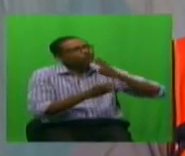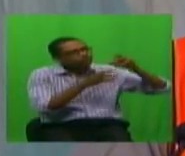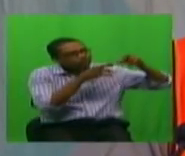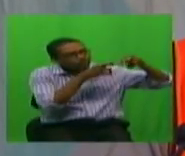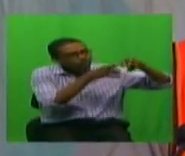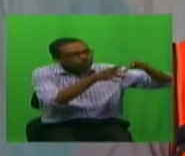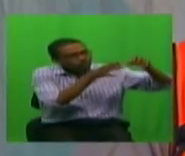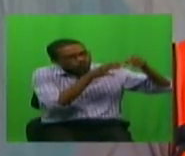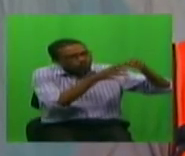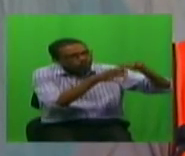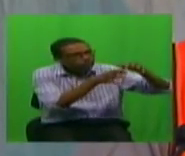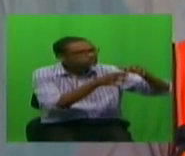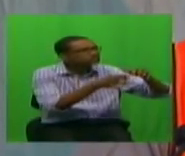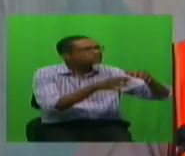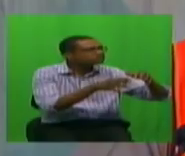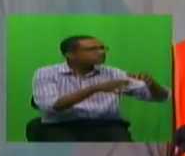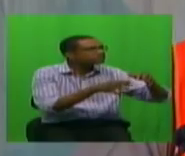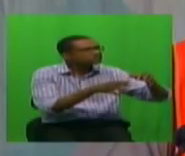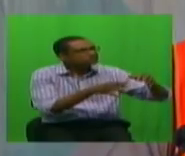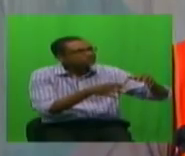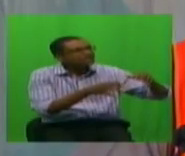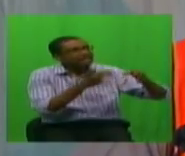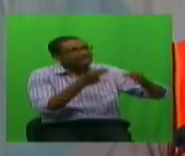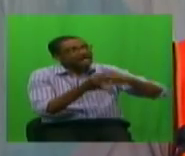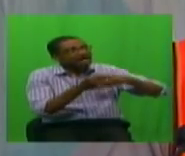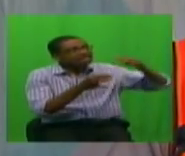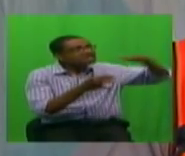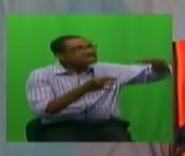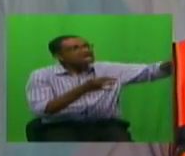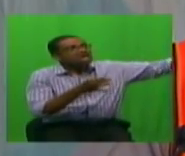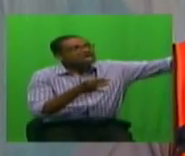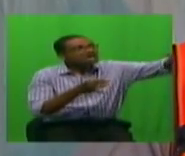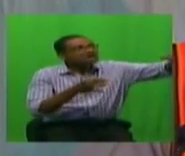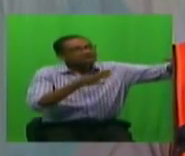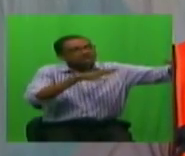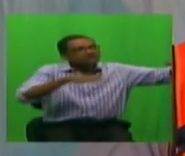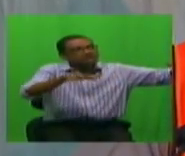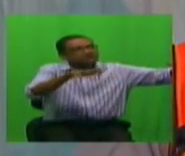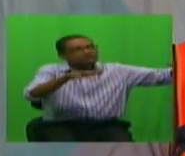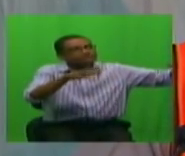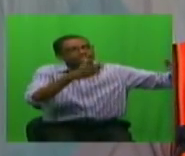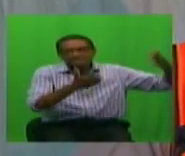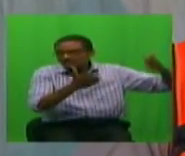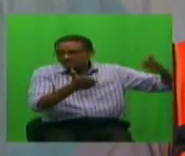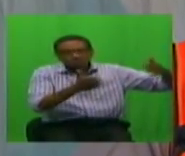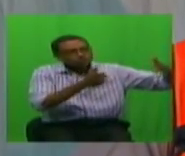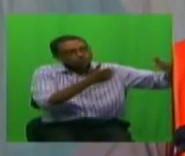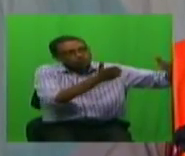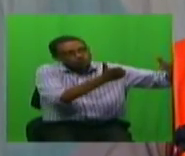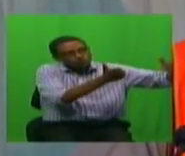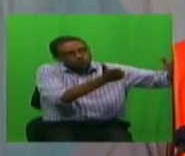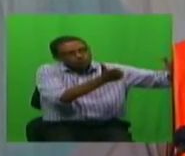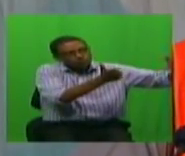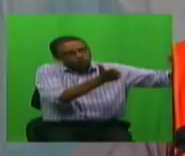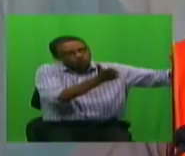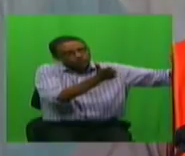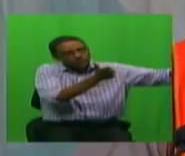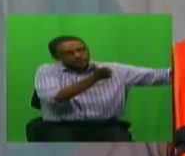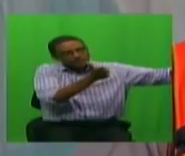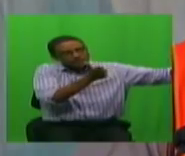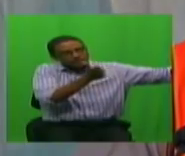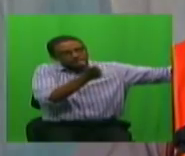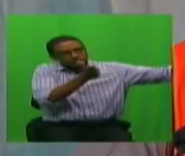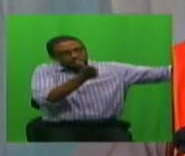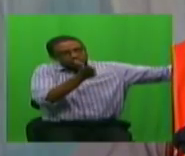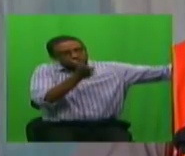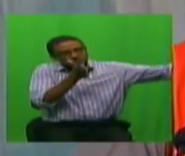water courses, wherever there's available space, to try to widen in those areas and try to deepen some of the water courses. You did